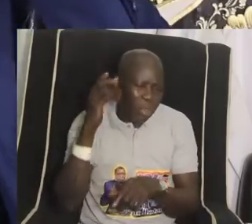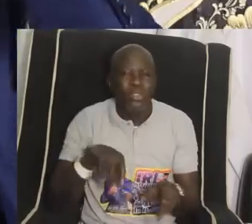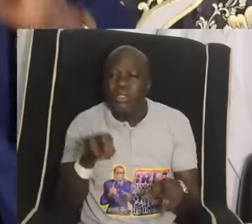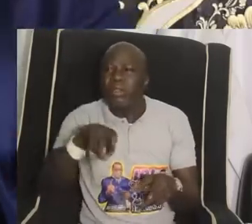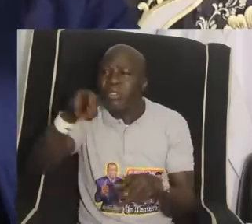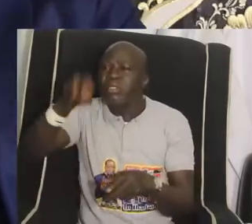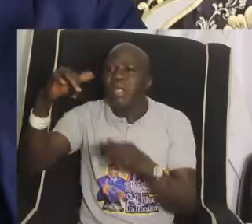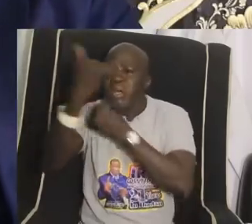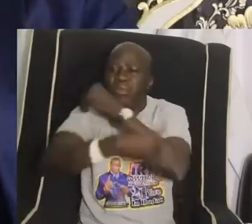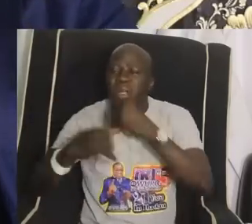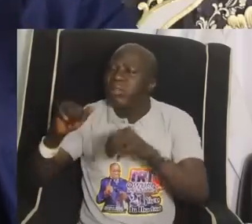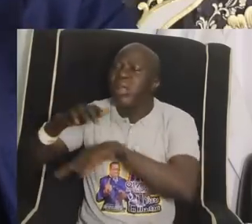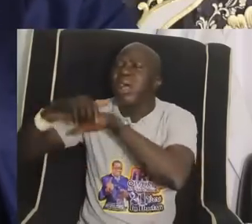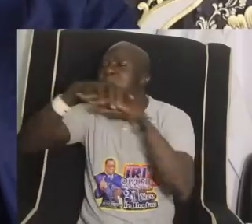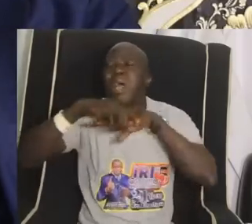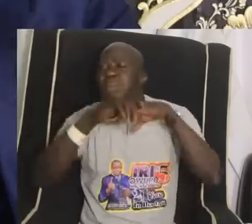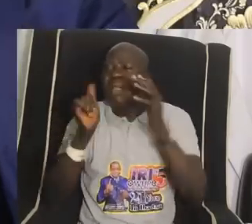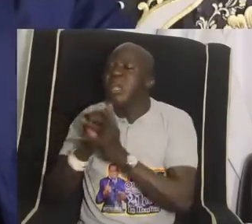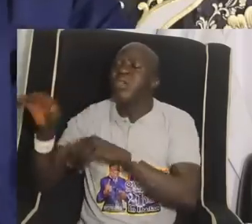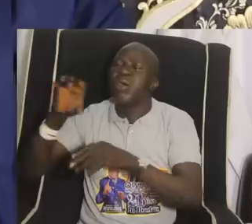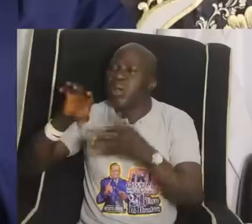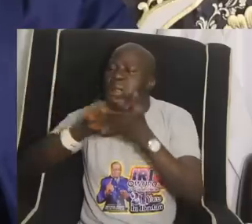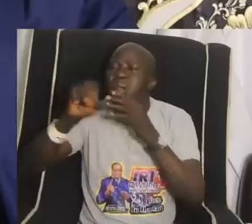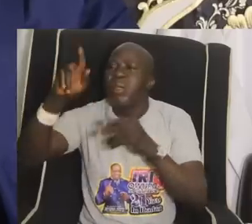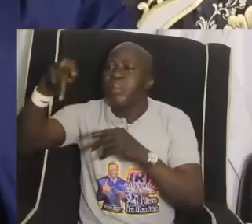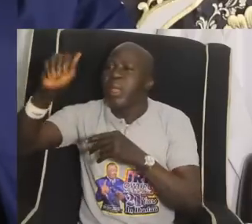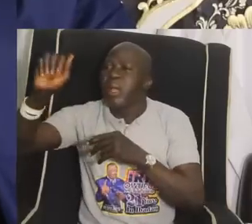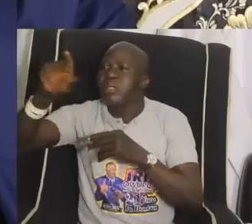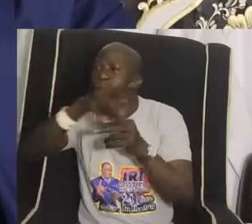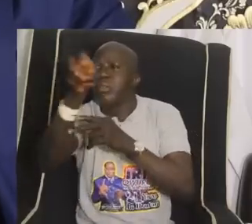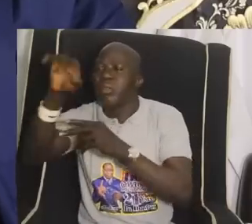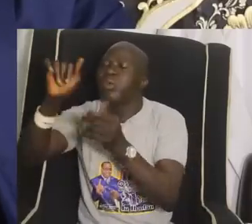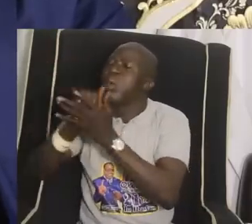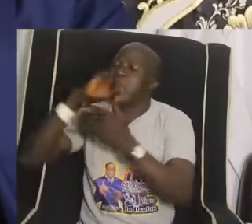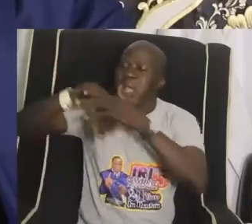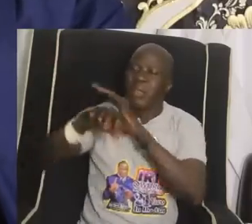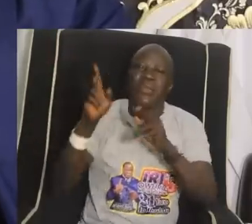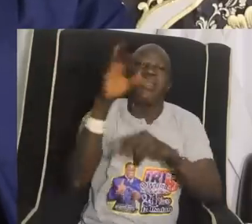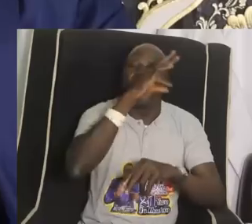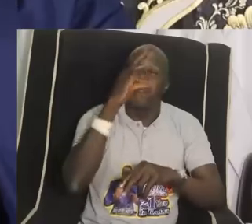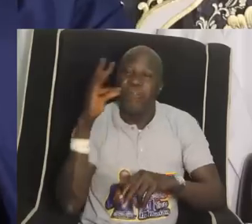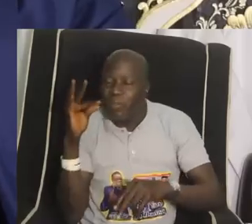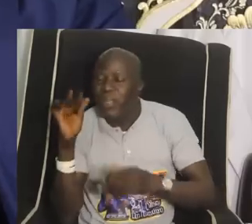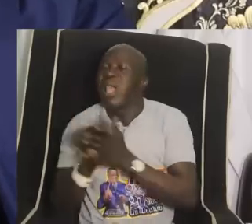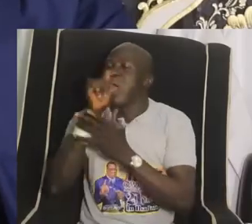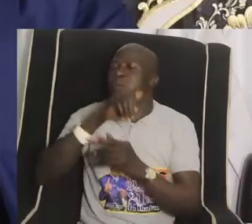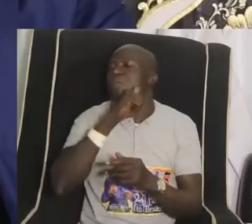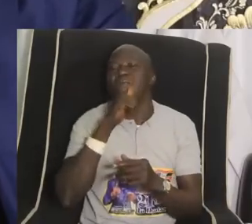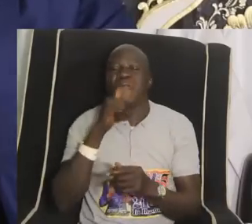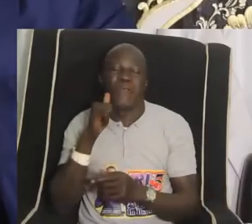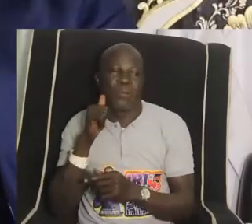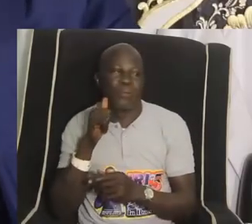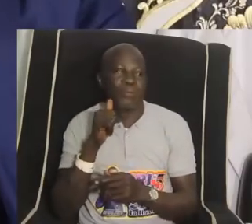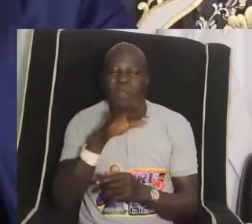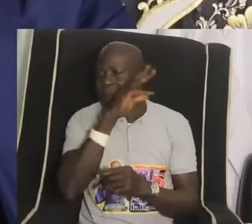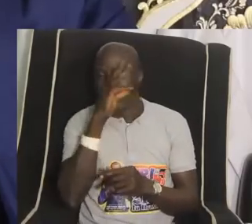saying you travel abroad. Do you have your passport with you? It will be fulfilled. I was in the village. Yes. In